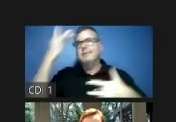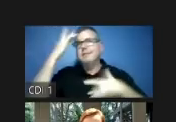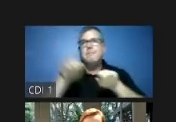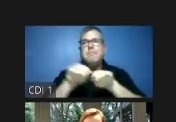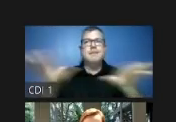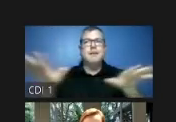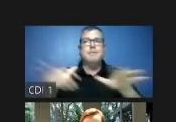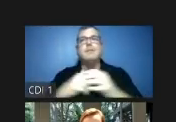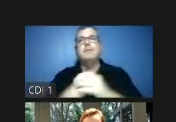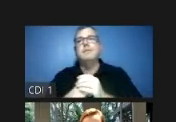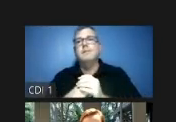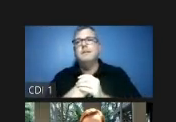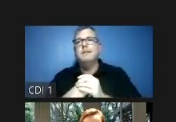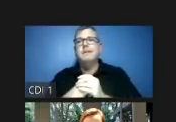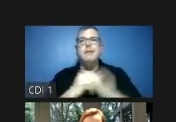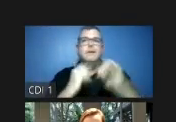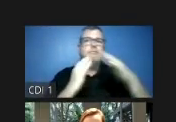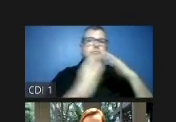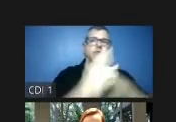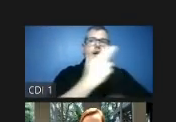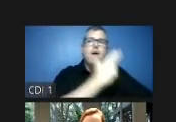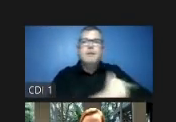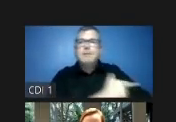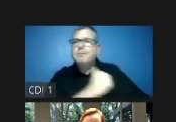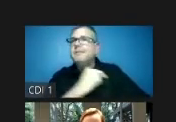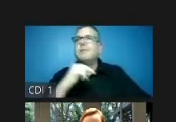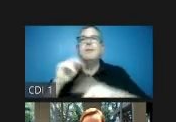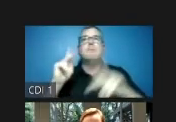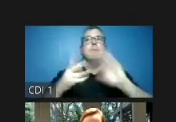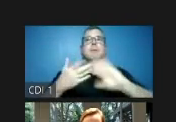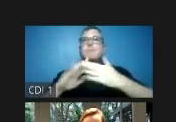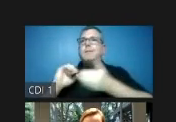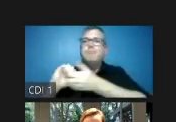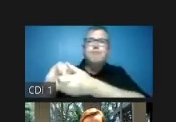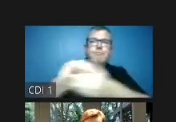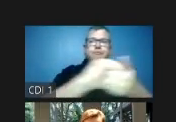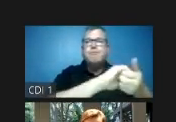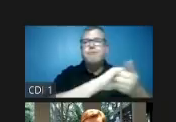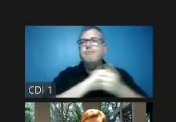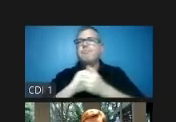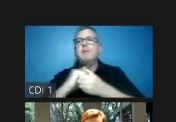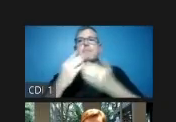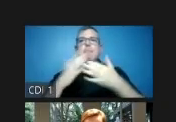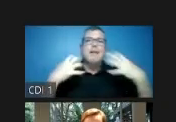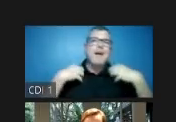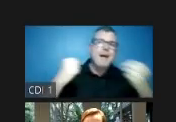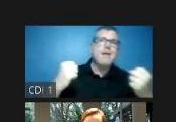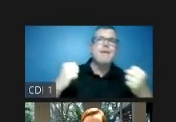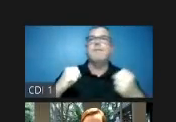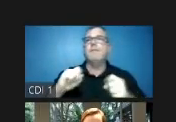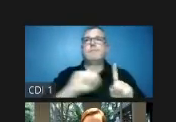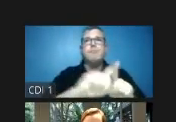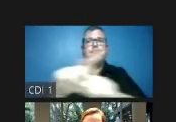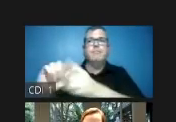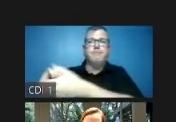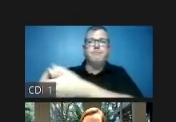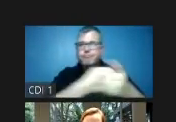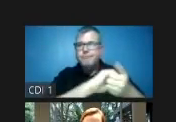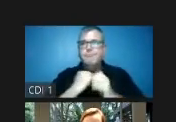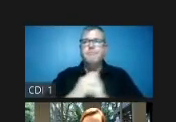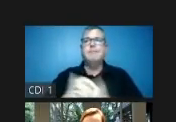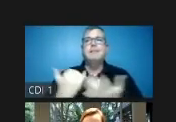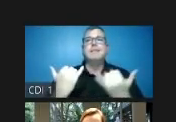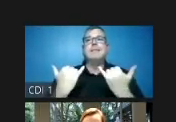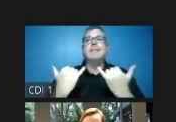thank you all for joining us on this panel. Our goal tonight is to move relatively quickly through some of the presentation content we